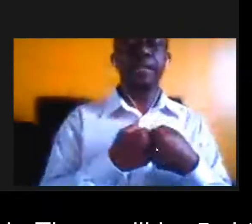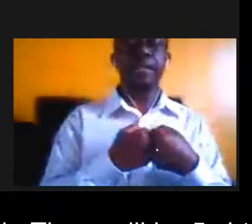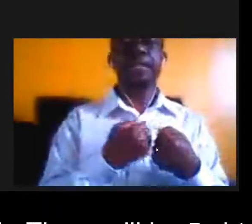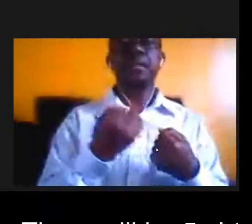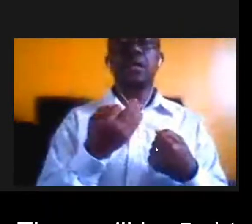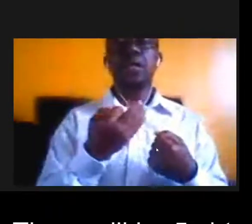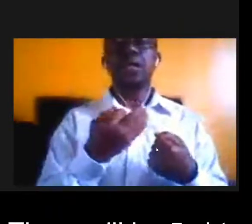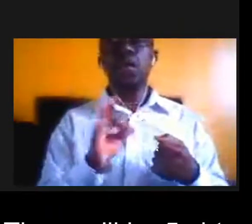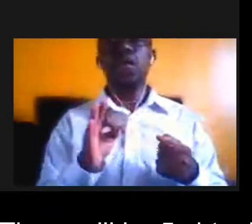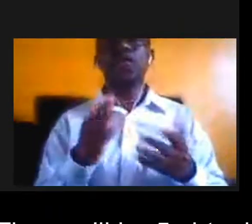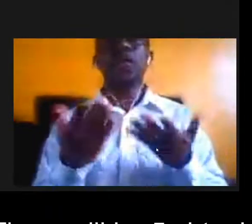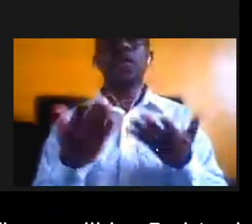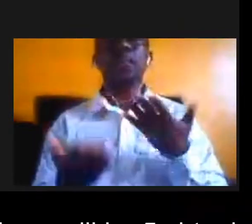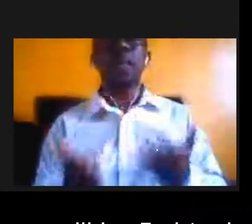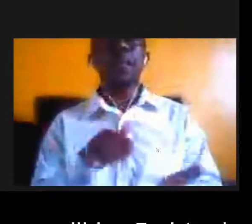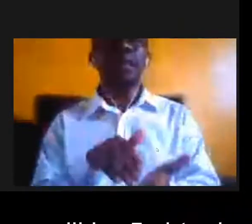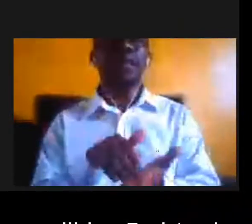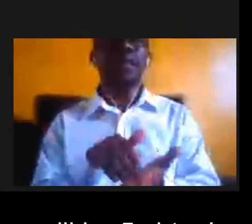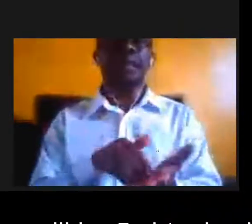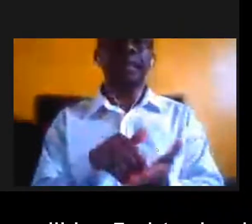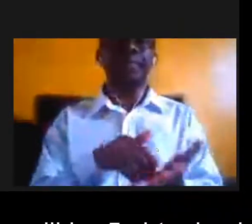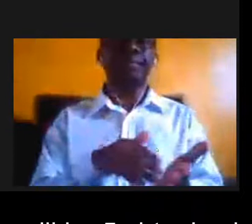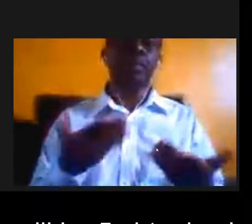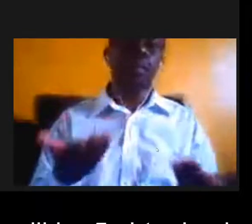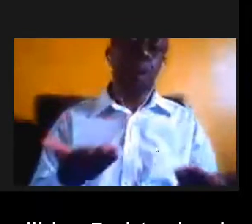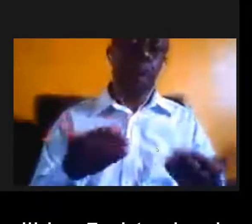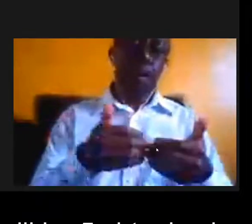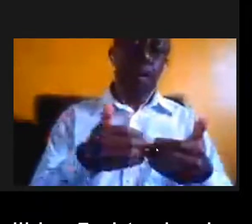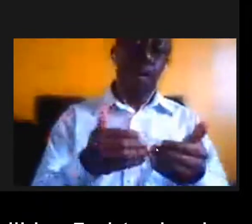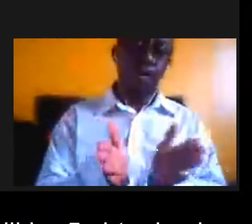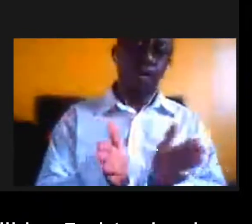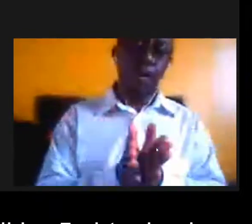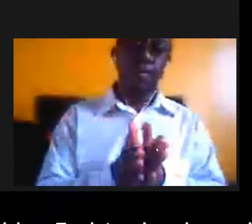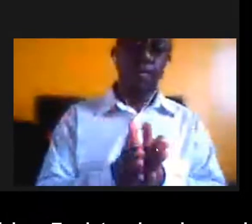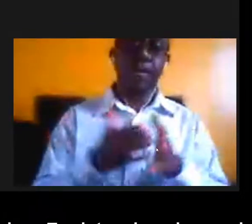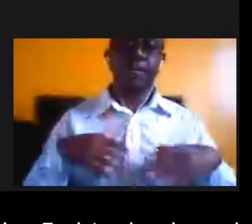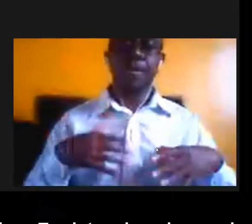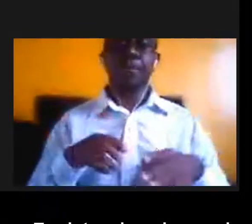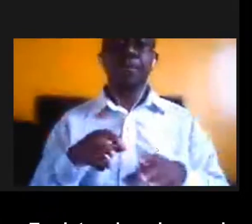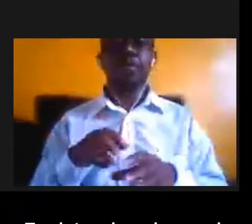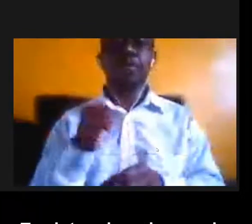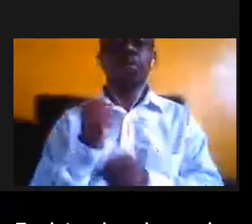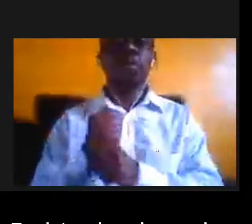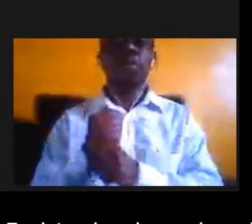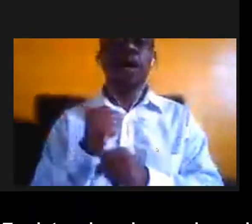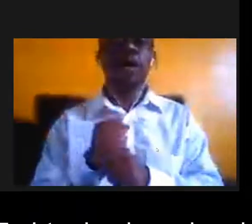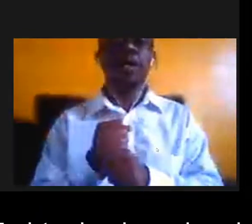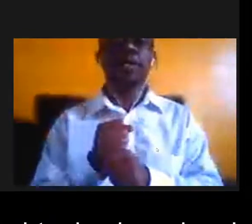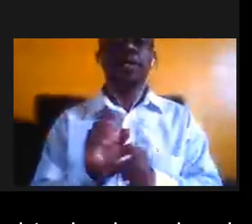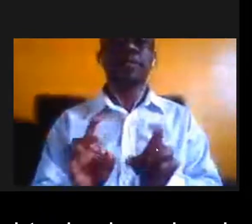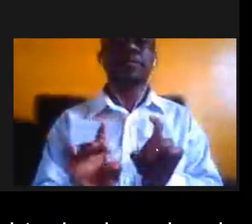vulnerability in the families. People are losing their jobs because